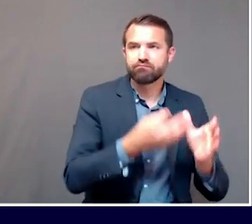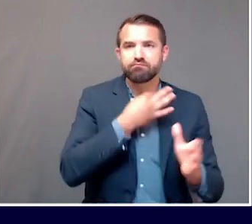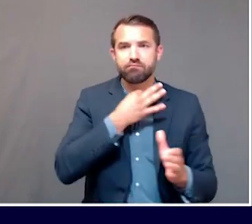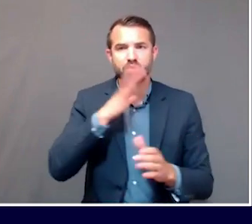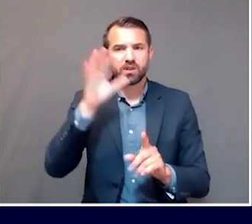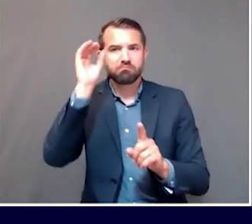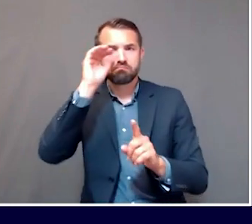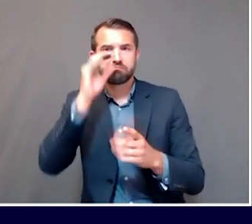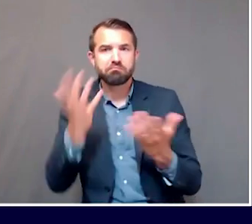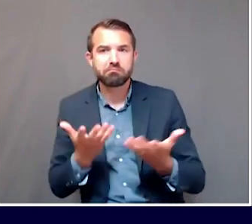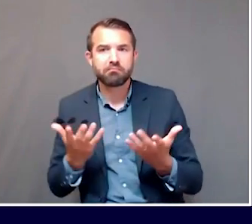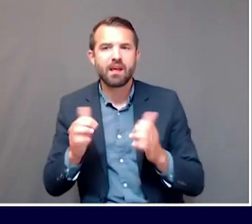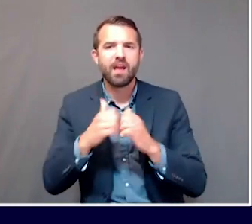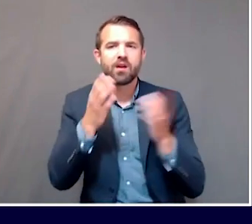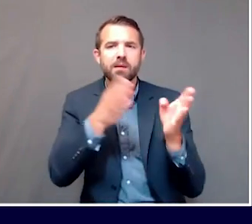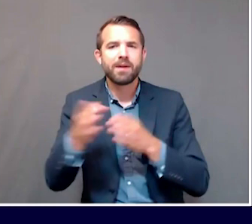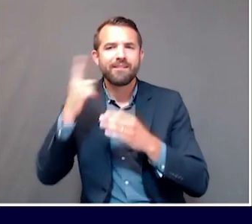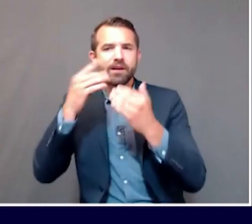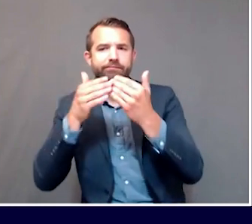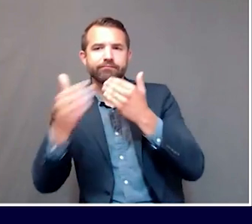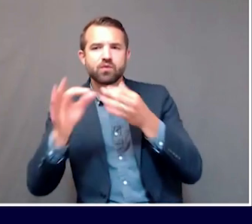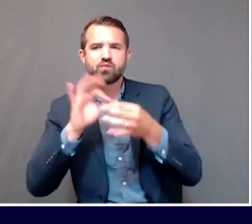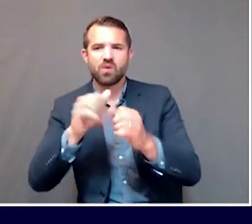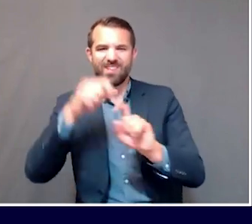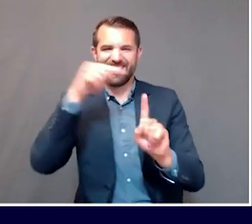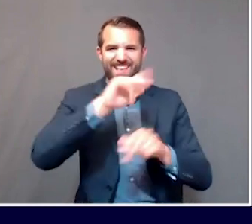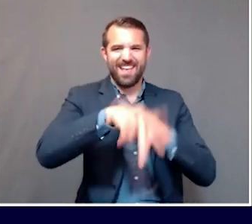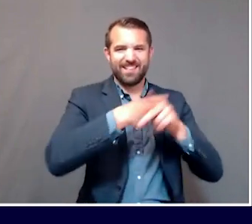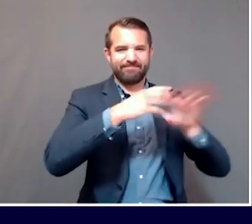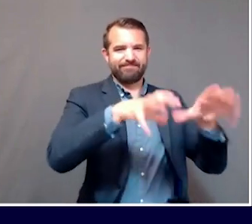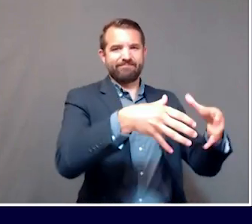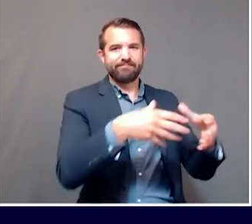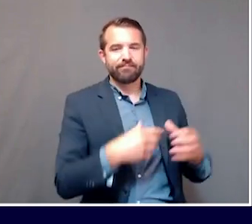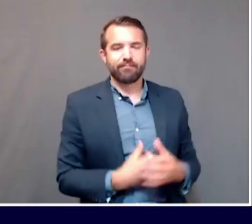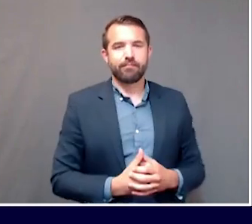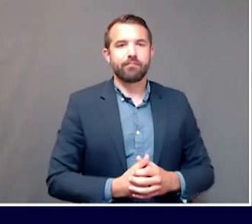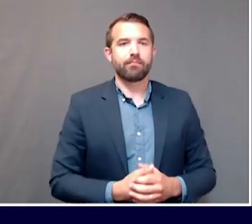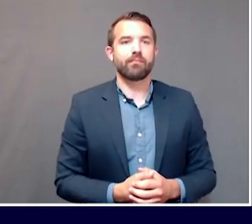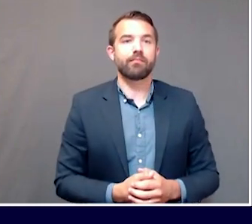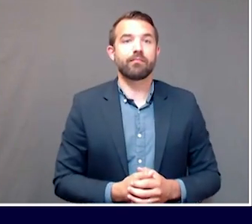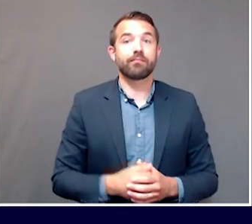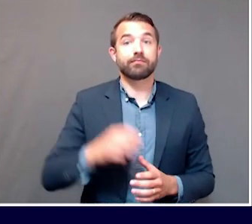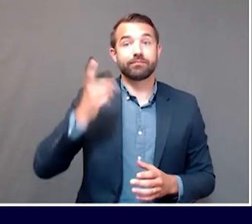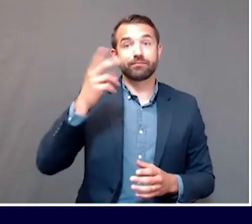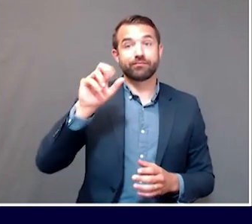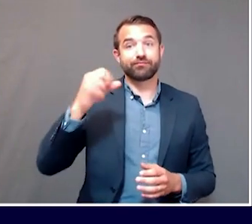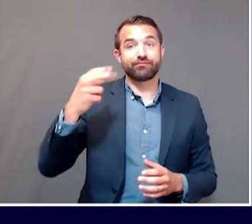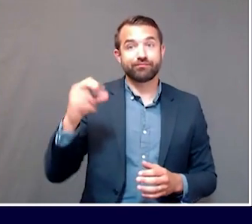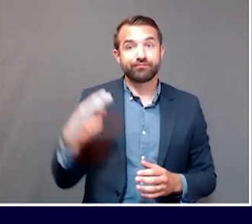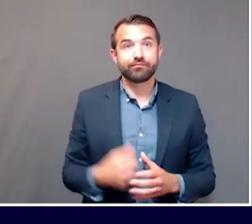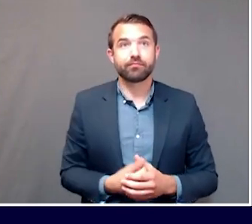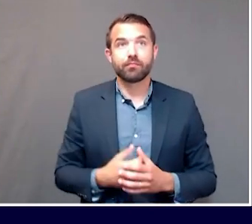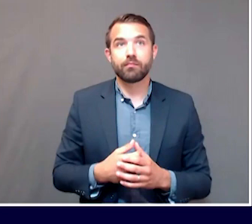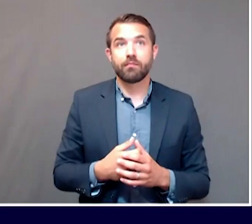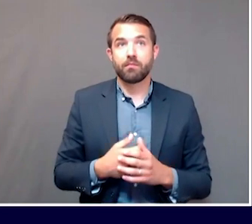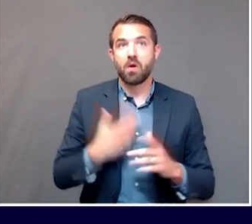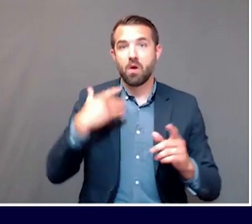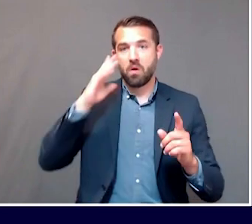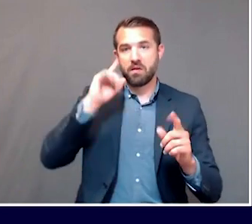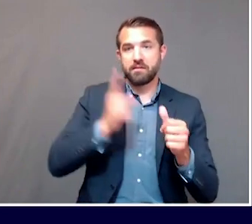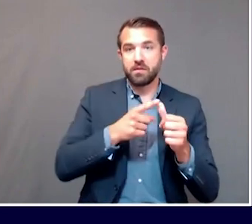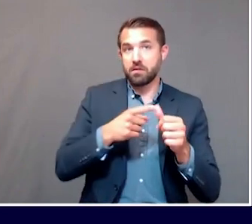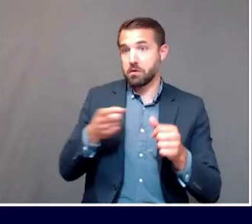So Eric, I'll start and then invite Commissioner and the Governor to chime in. I think your supposition